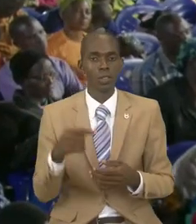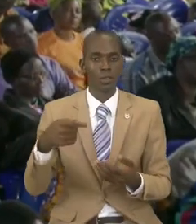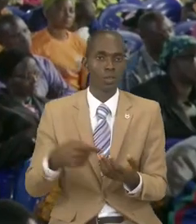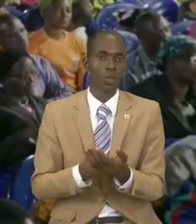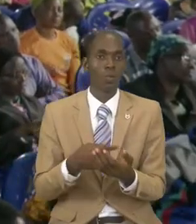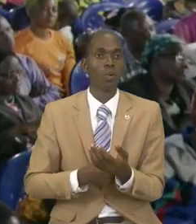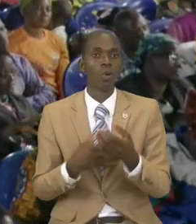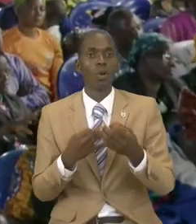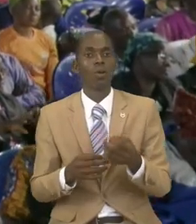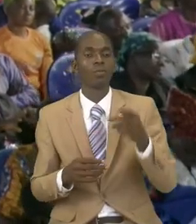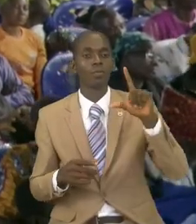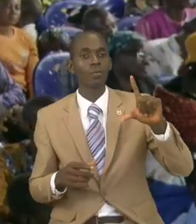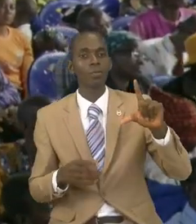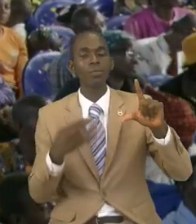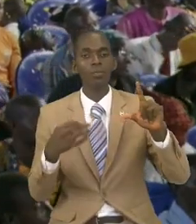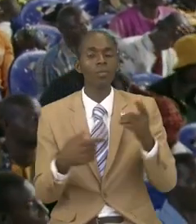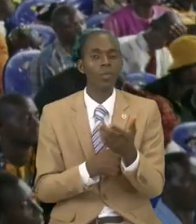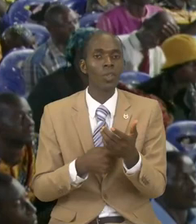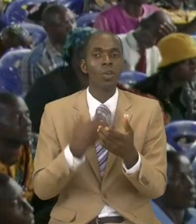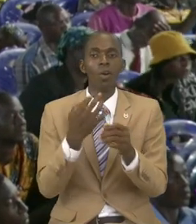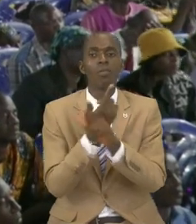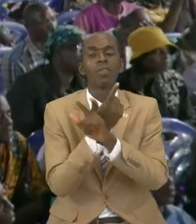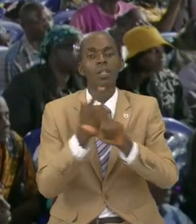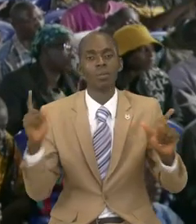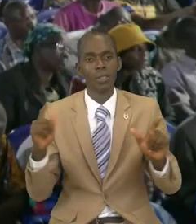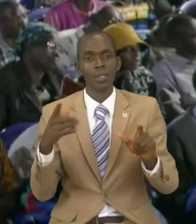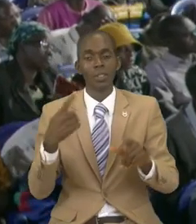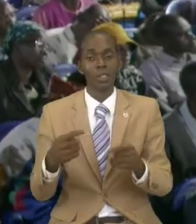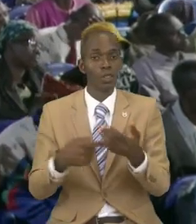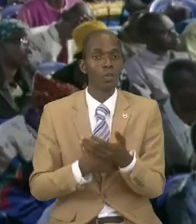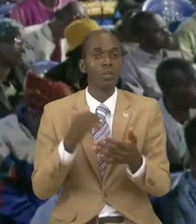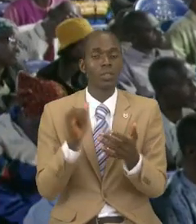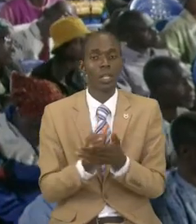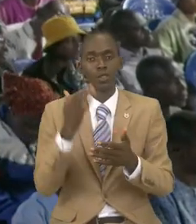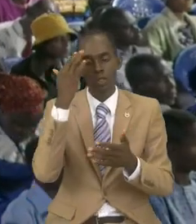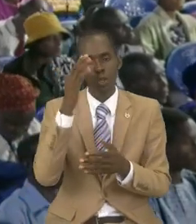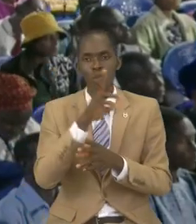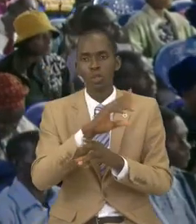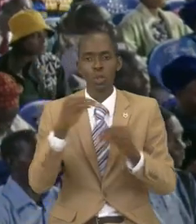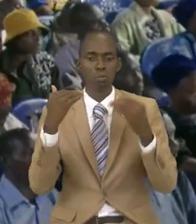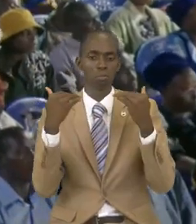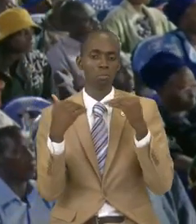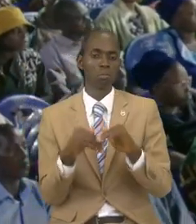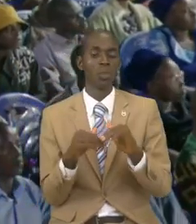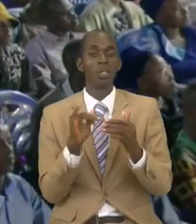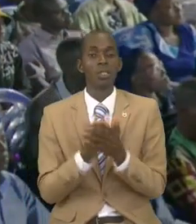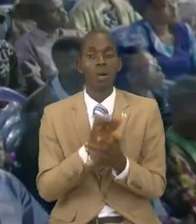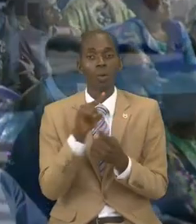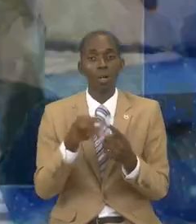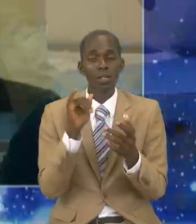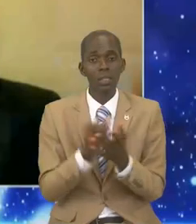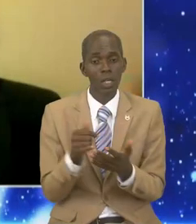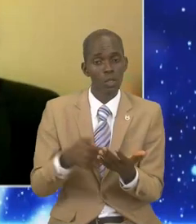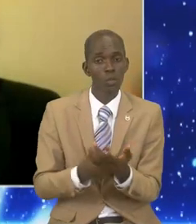of love, and the gospel of liberation, and the gospel that knows no limit. That when that gospel comes to you,